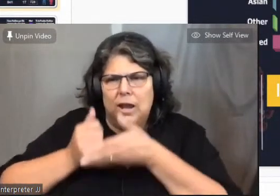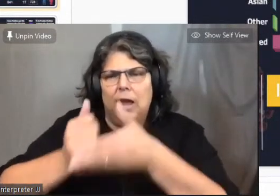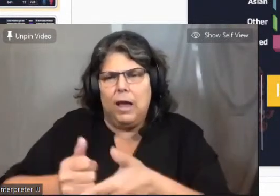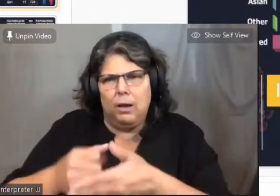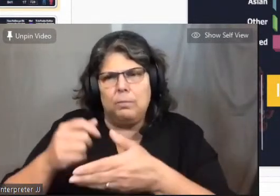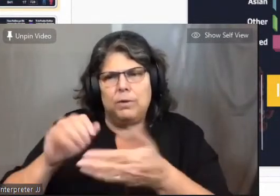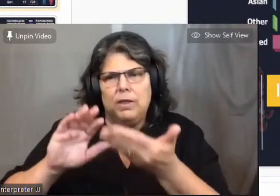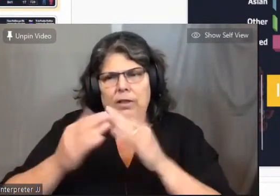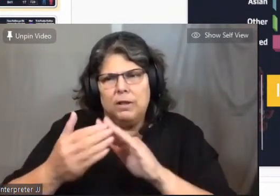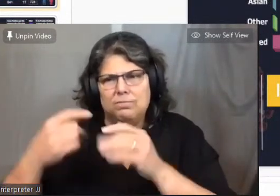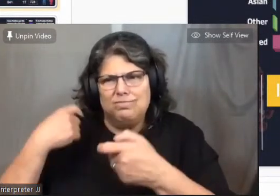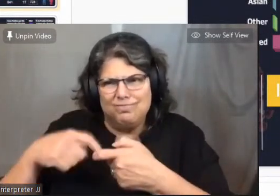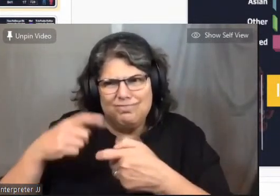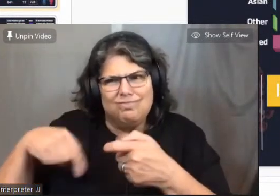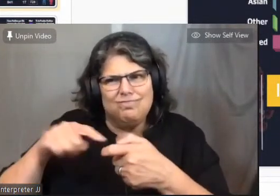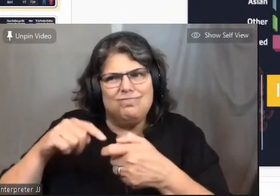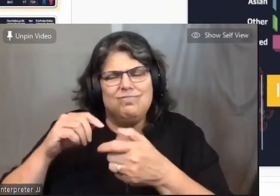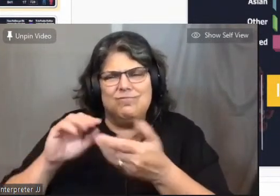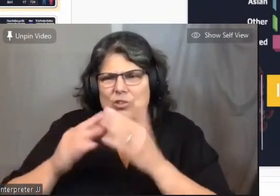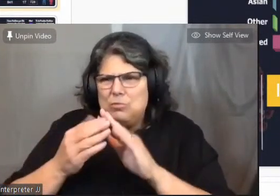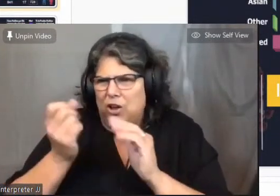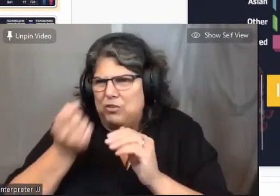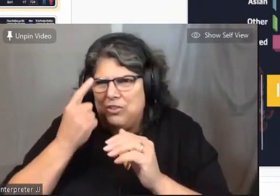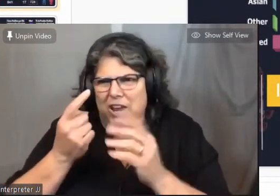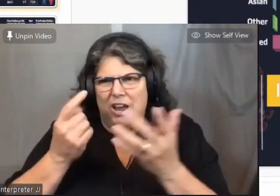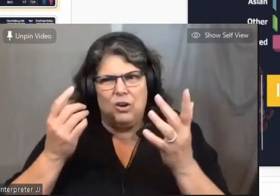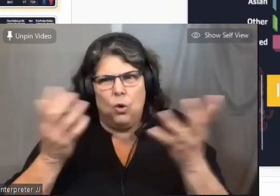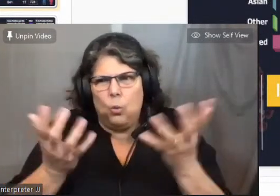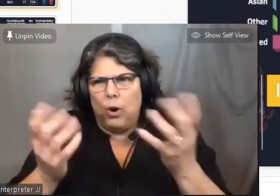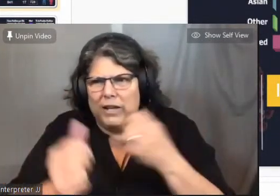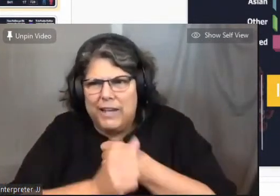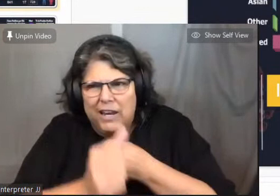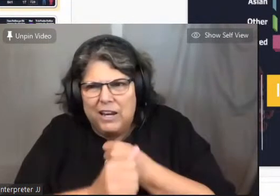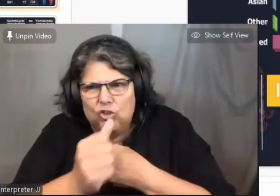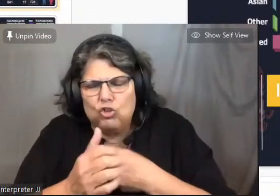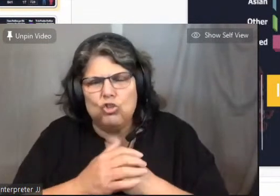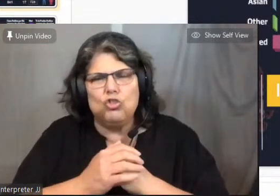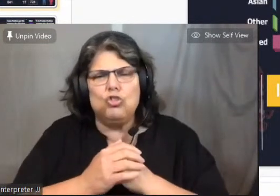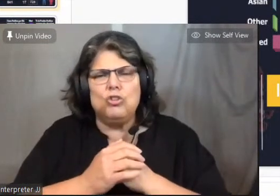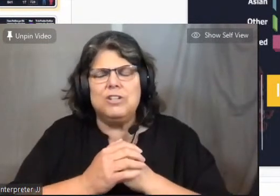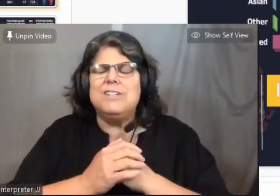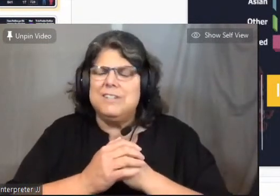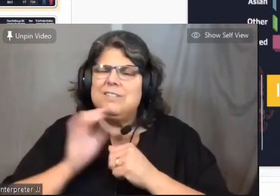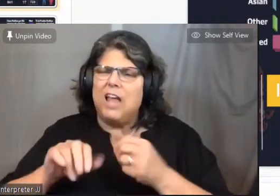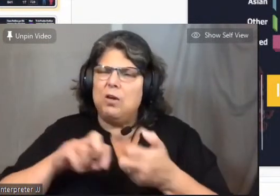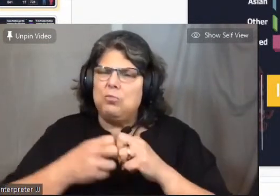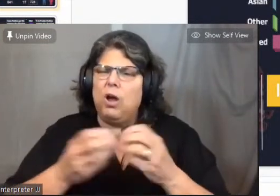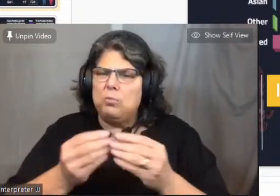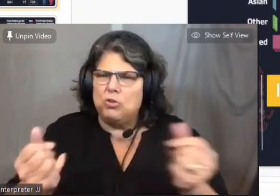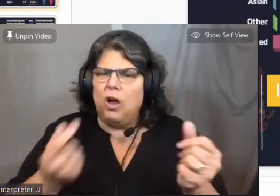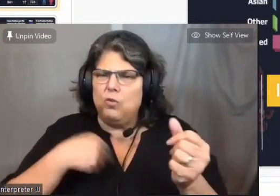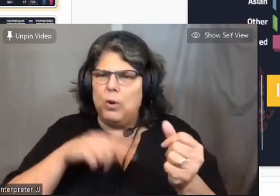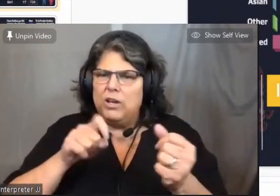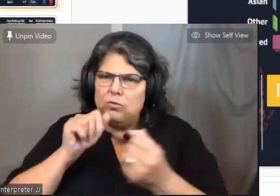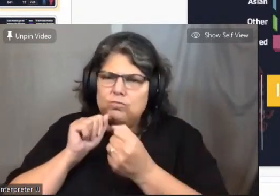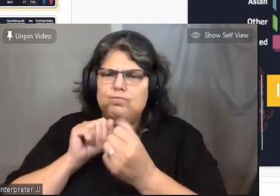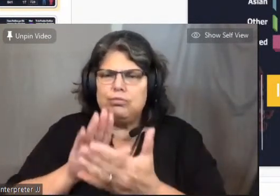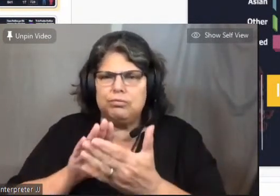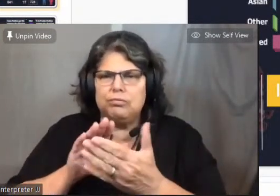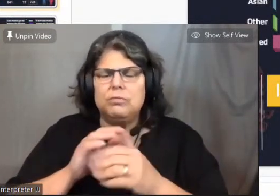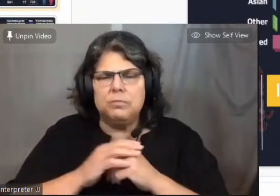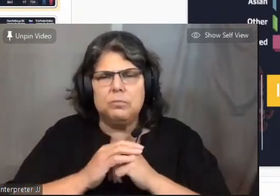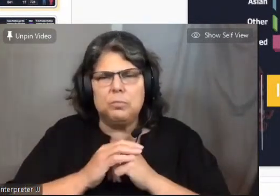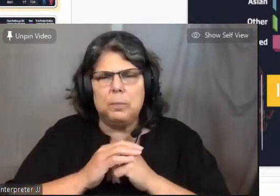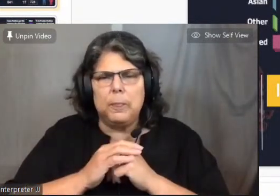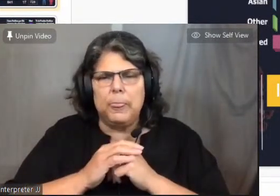the dangers are. So this is problem solving that we need to be doing, and one of the things that it speaks to is that